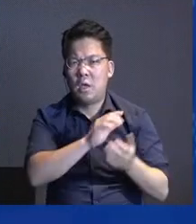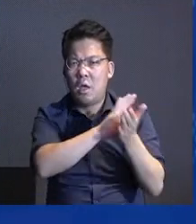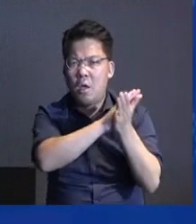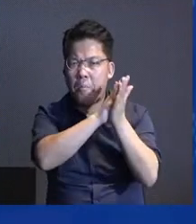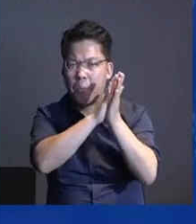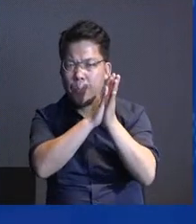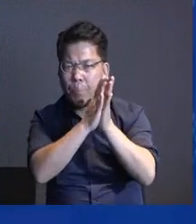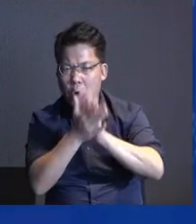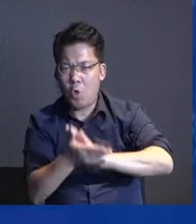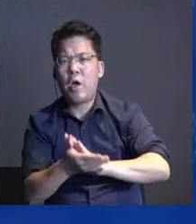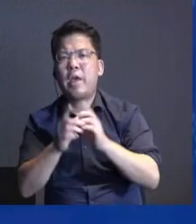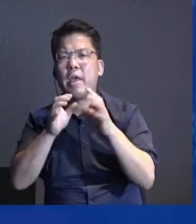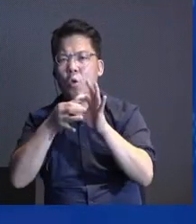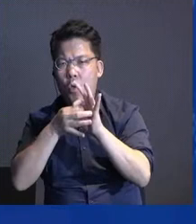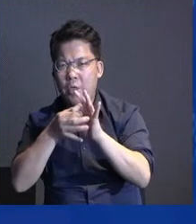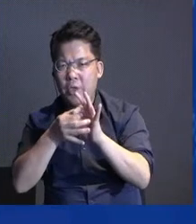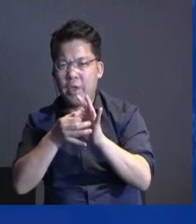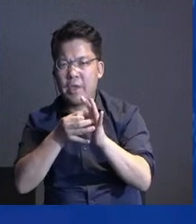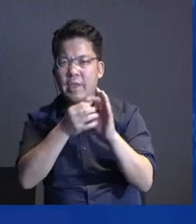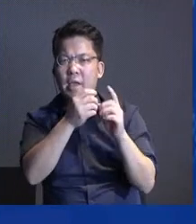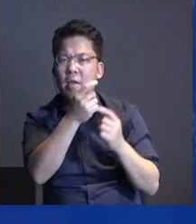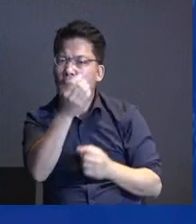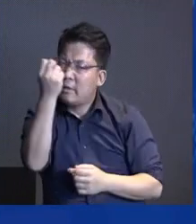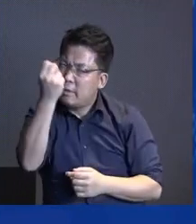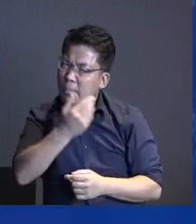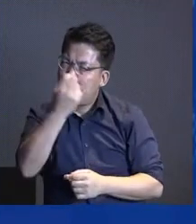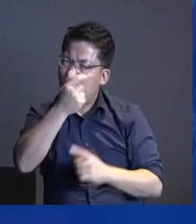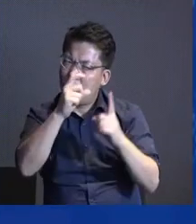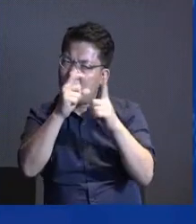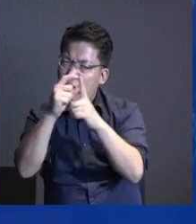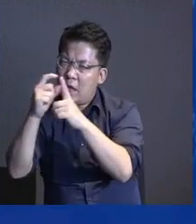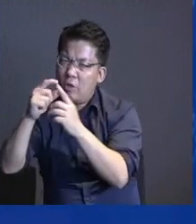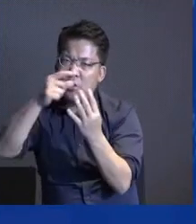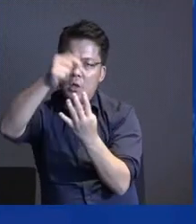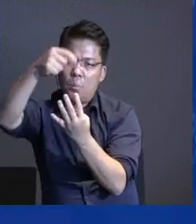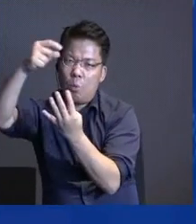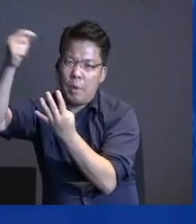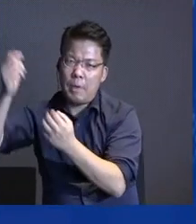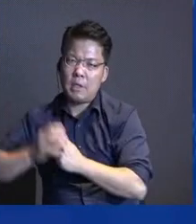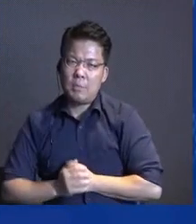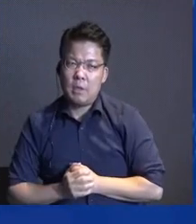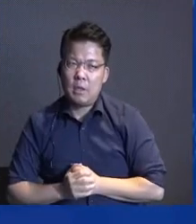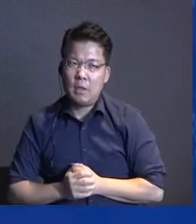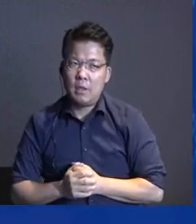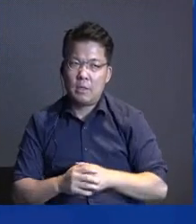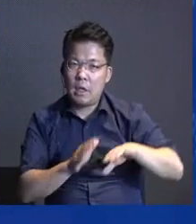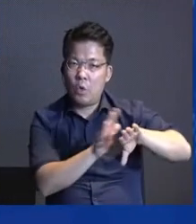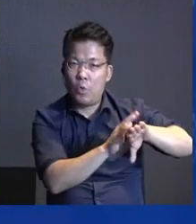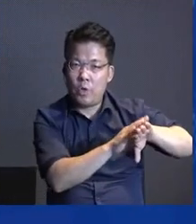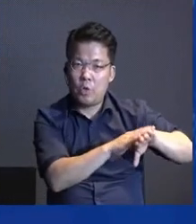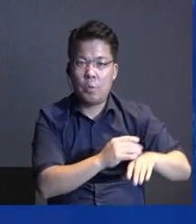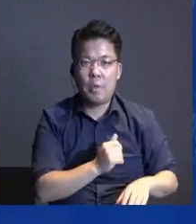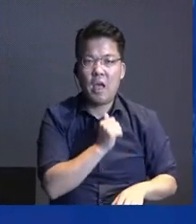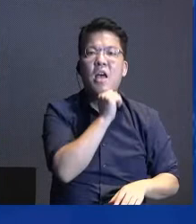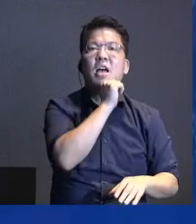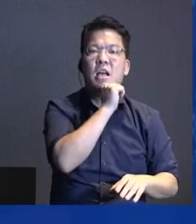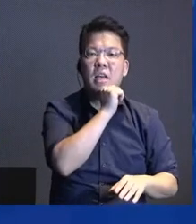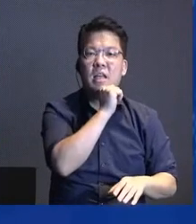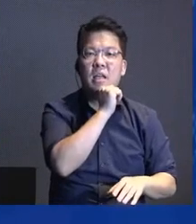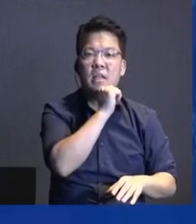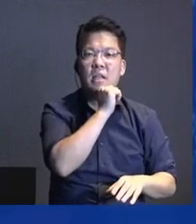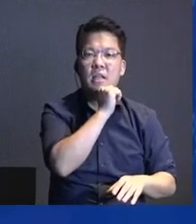people. The left one is low-income older people living alone. Here are words, keywords of